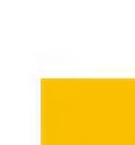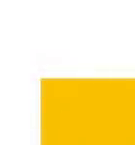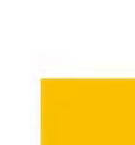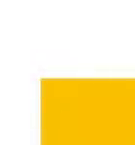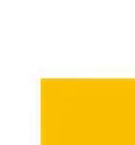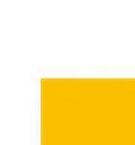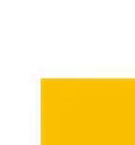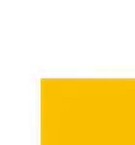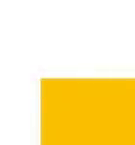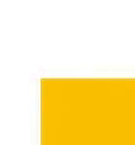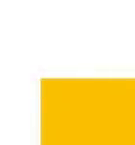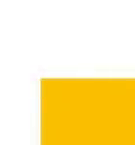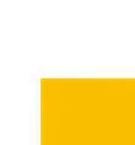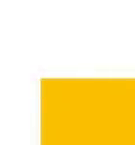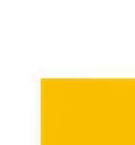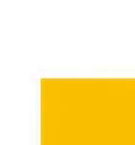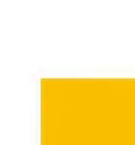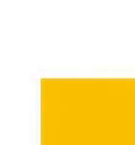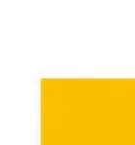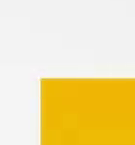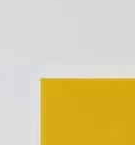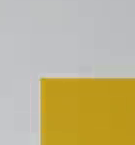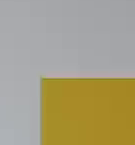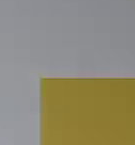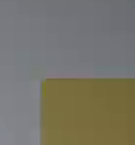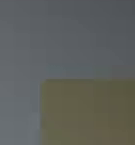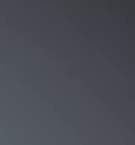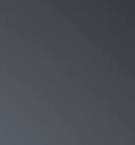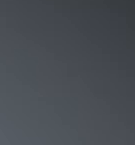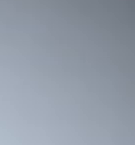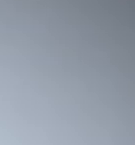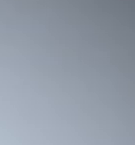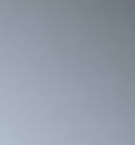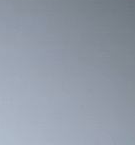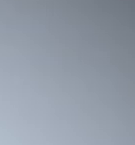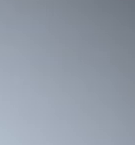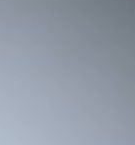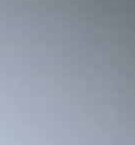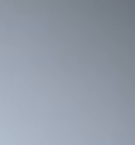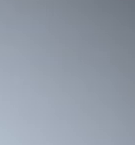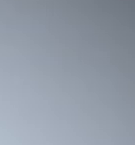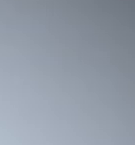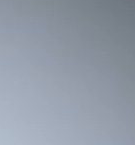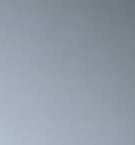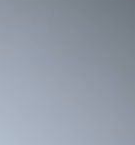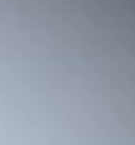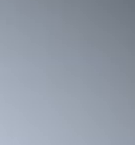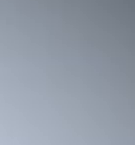We'll be right back.